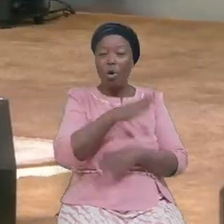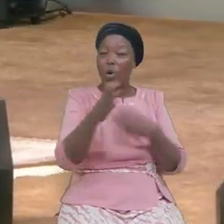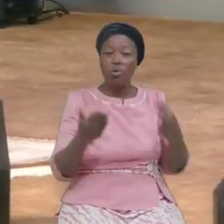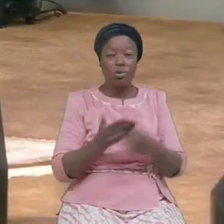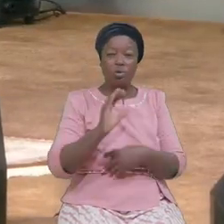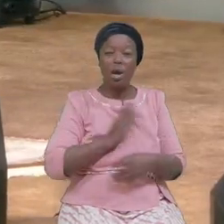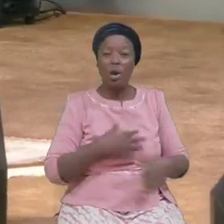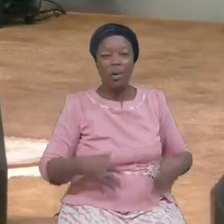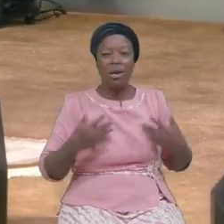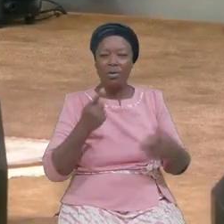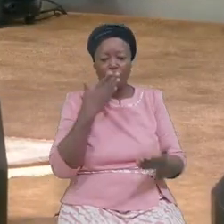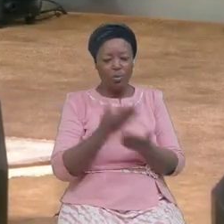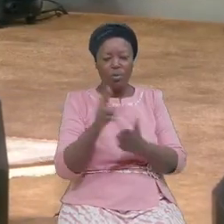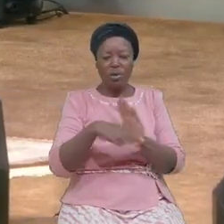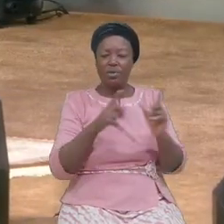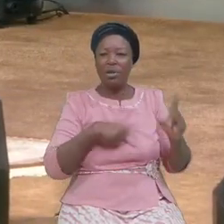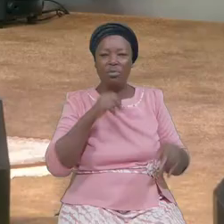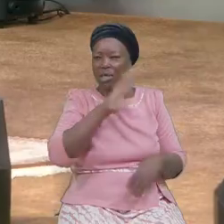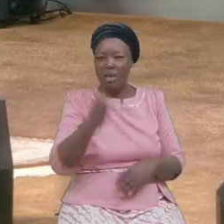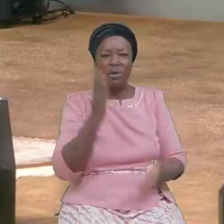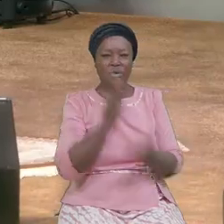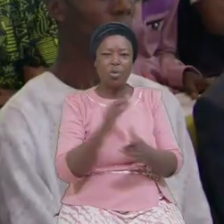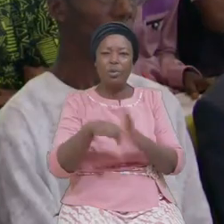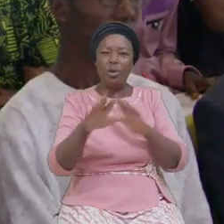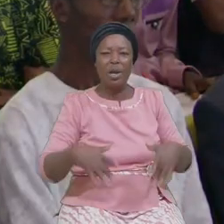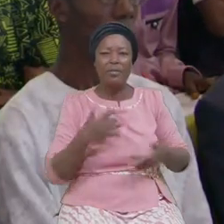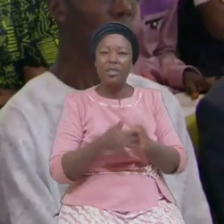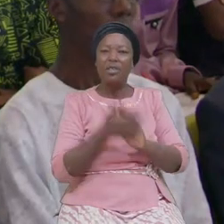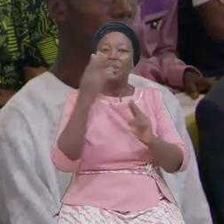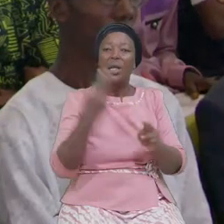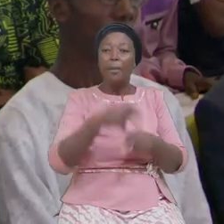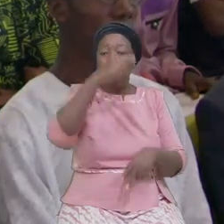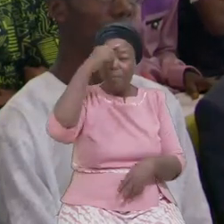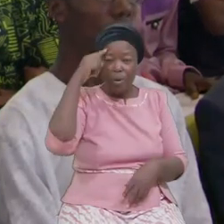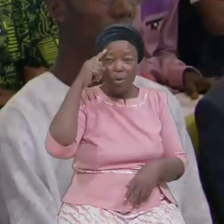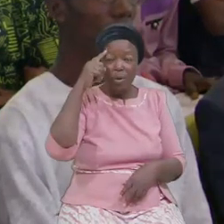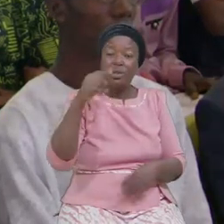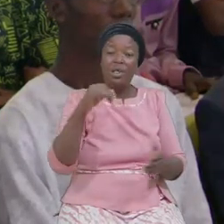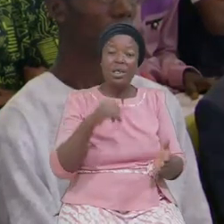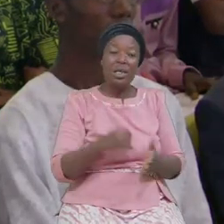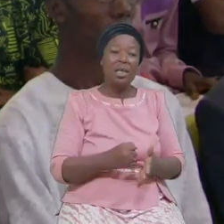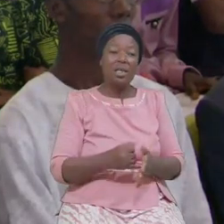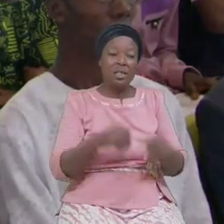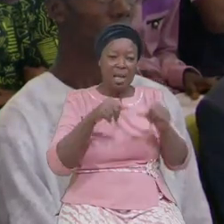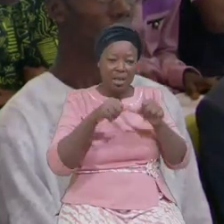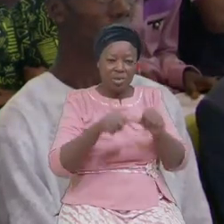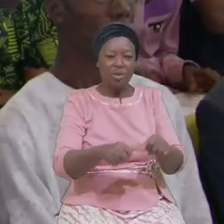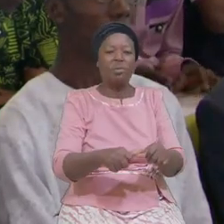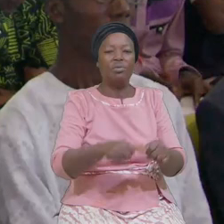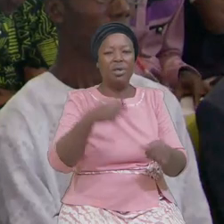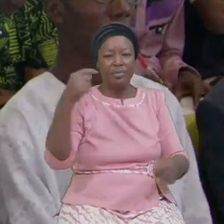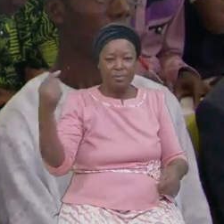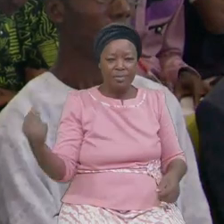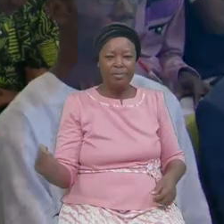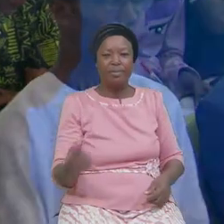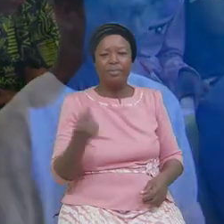lives, the goodness of the Lord will never stop in your life. Because it endureth forever. Look at verse 2.